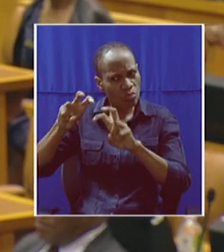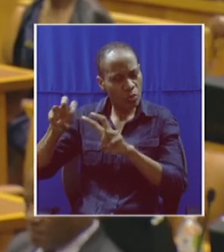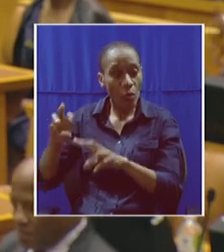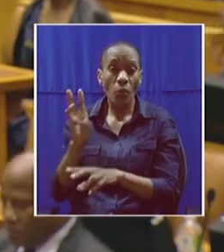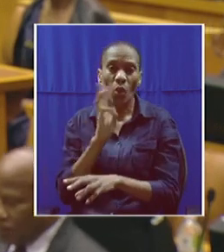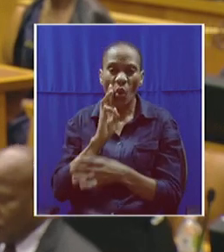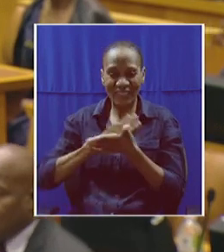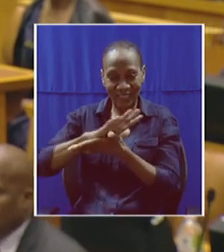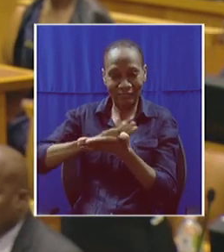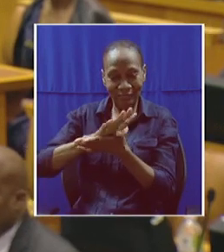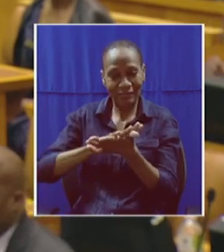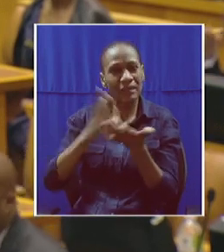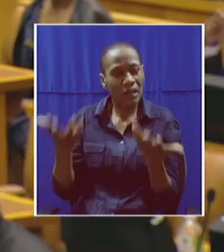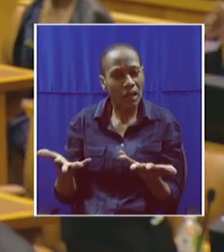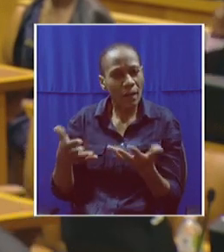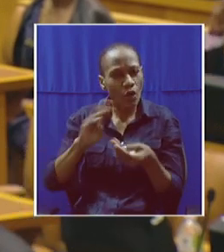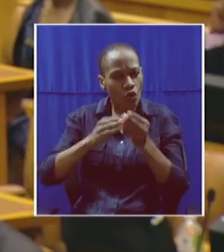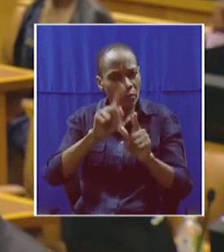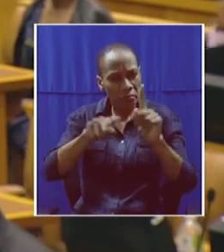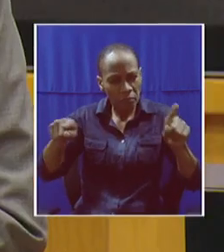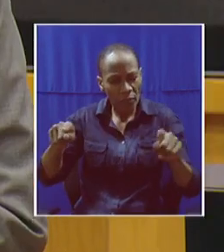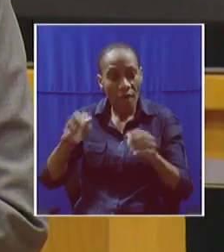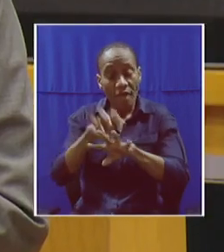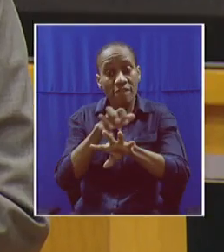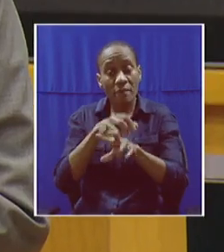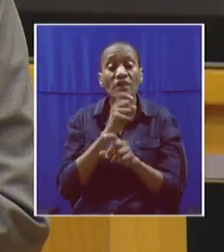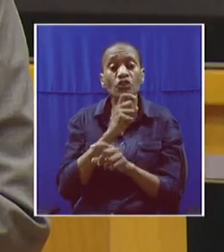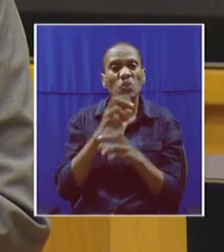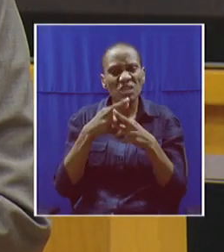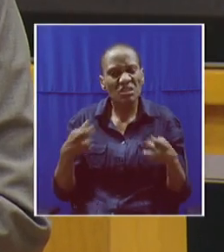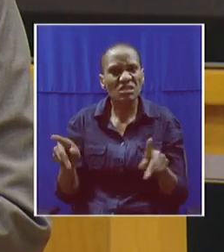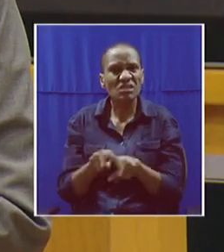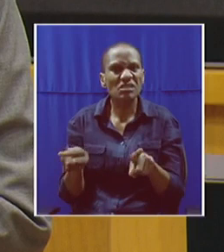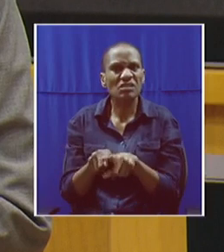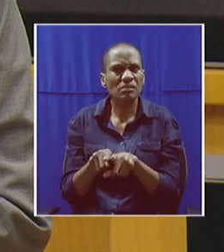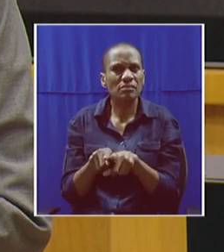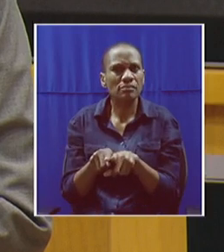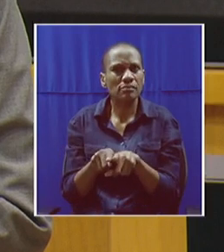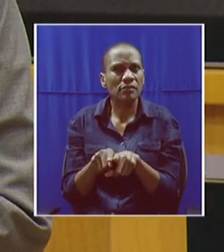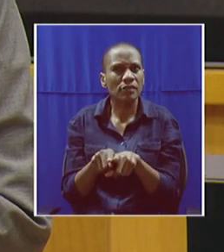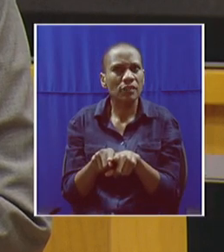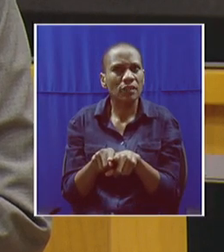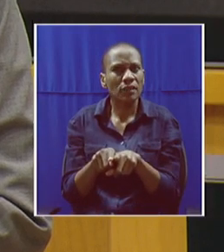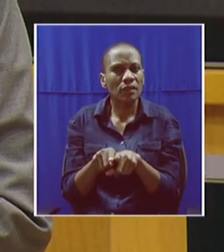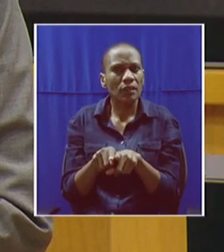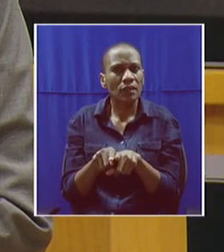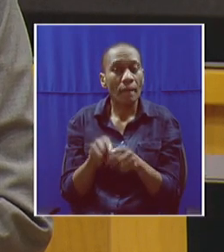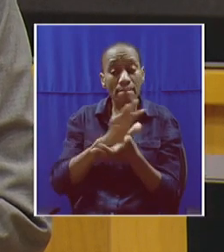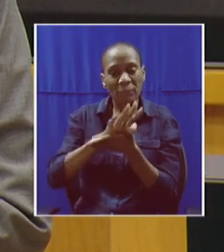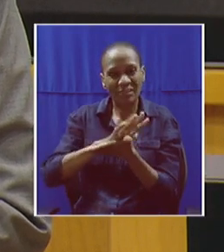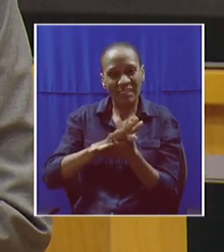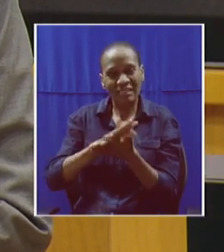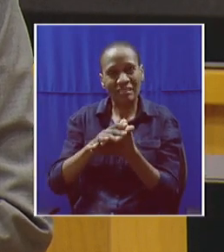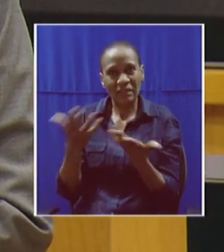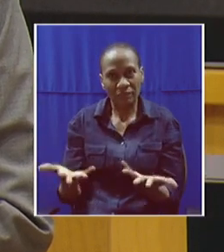pollution in areas where farmers are making use of products such as glyos phate Roundup